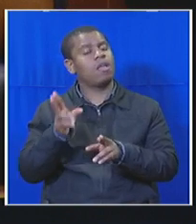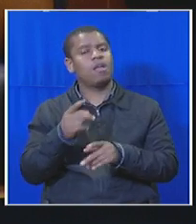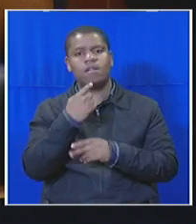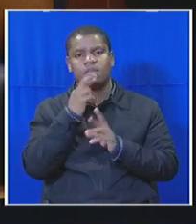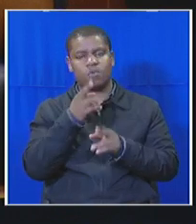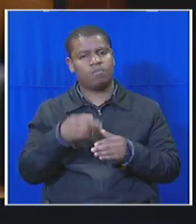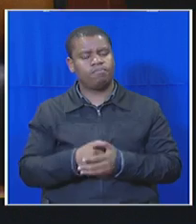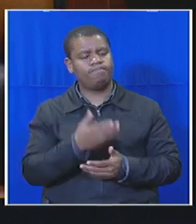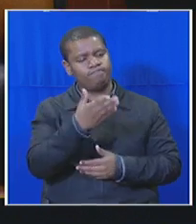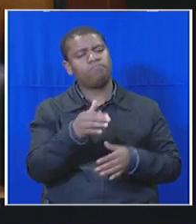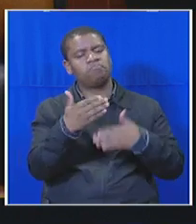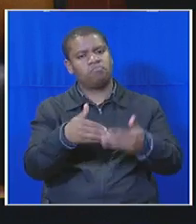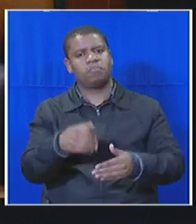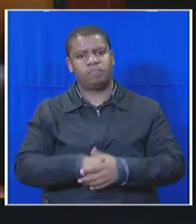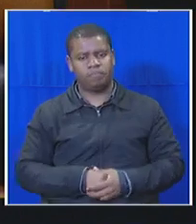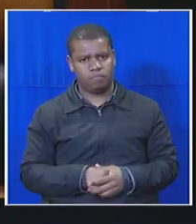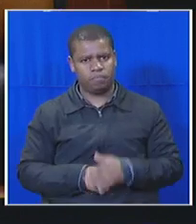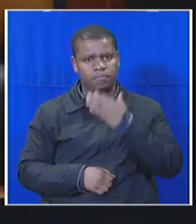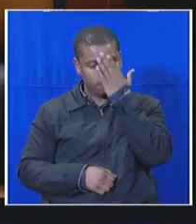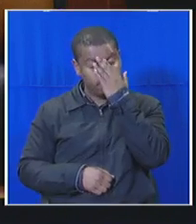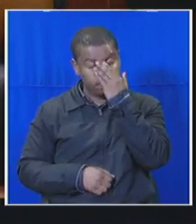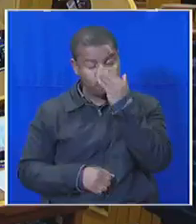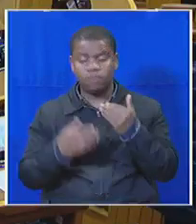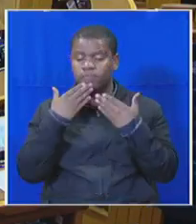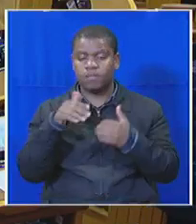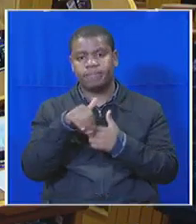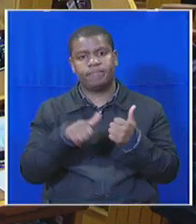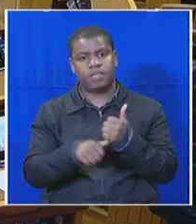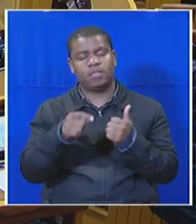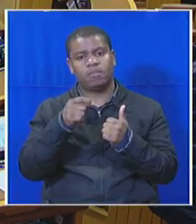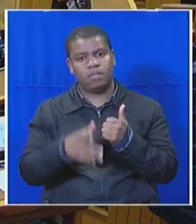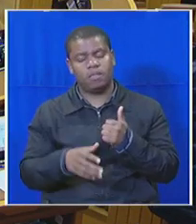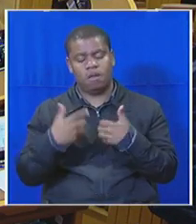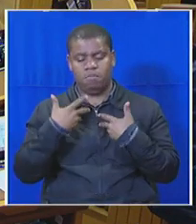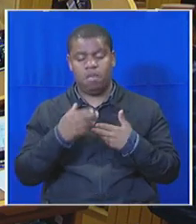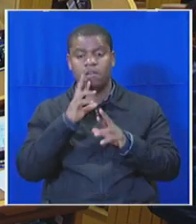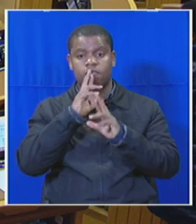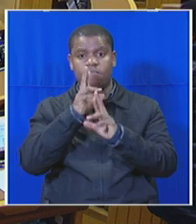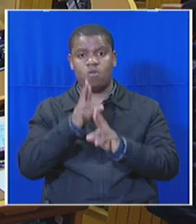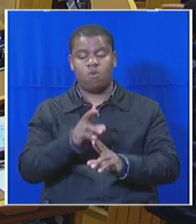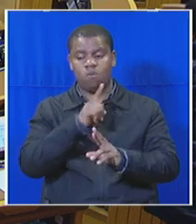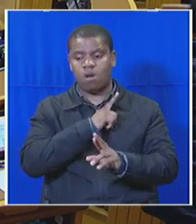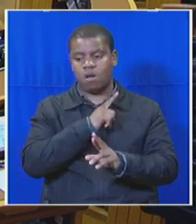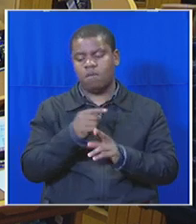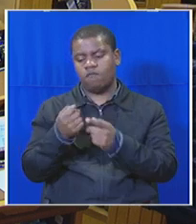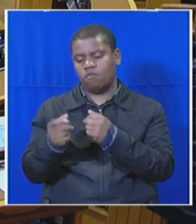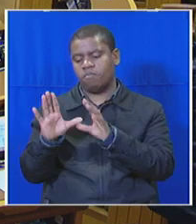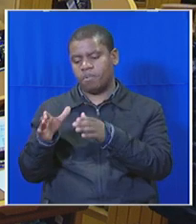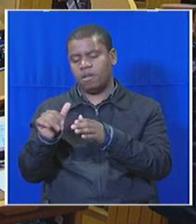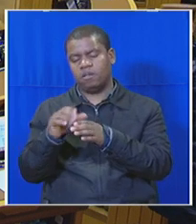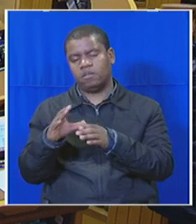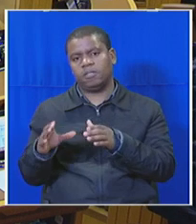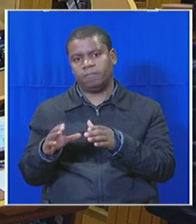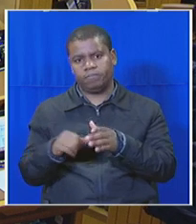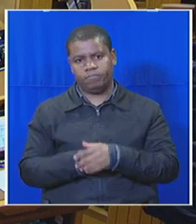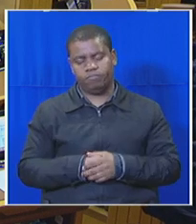ahead, Honourable Member. Thank you, Deputy Speaker. I am responding to the statement made by the ANC